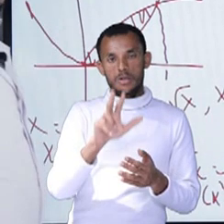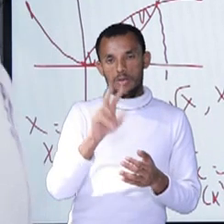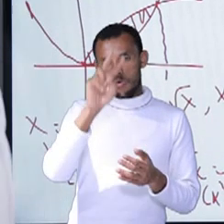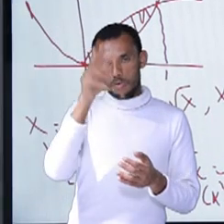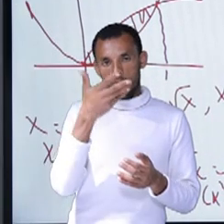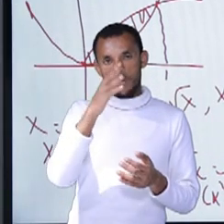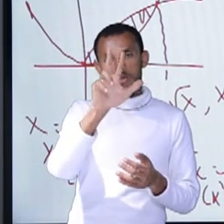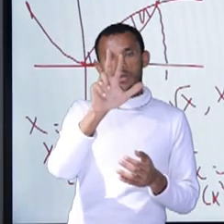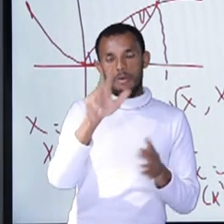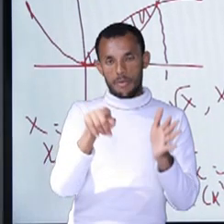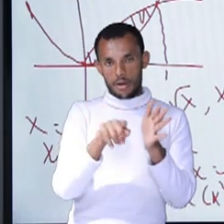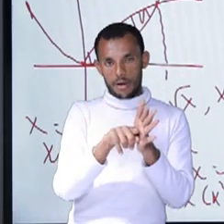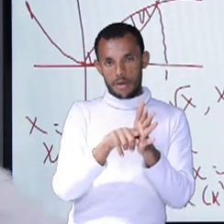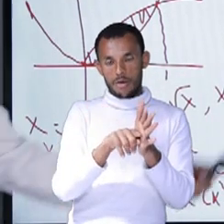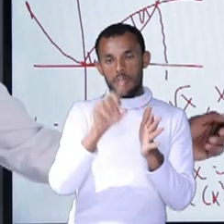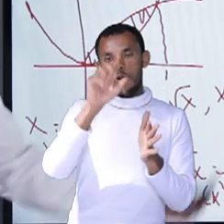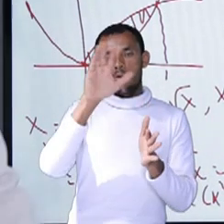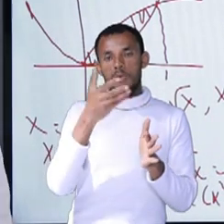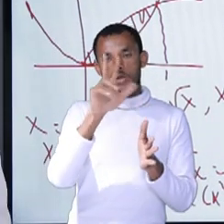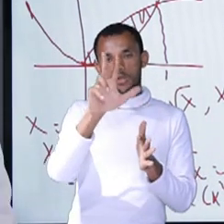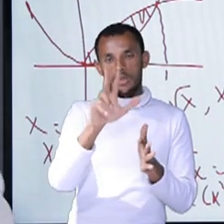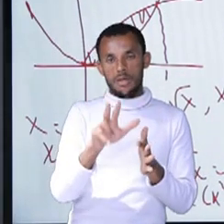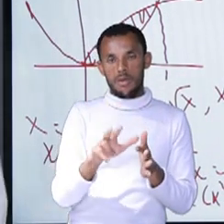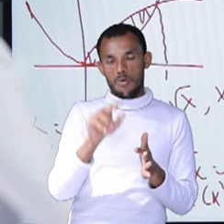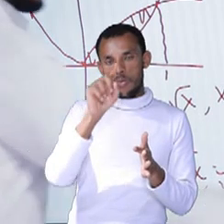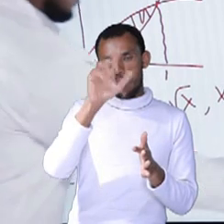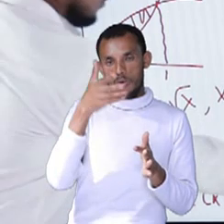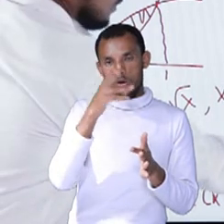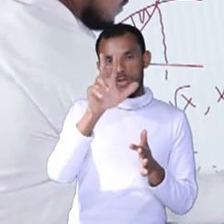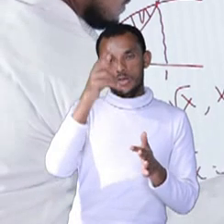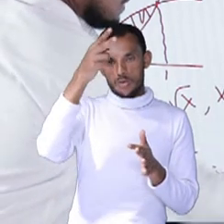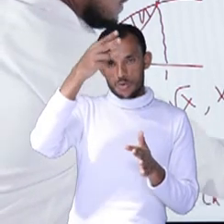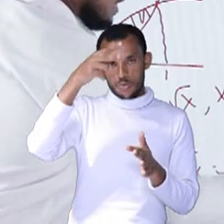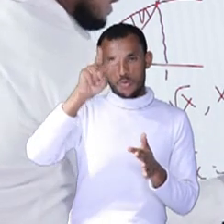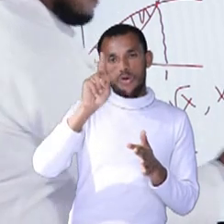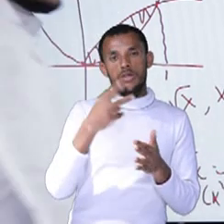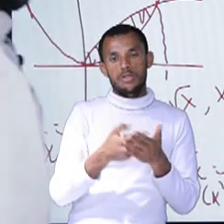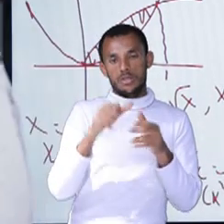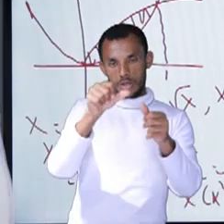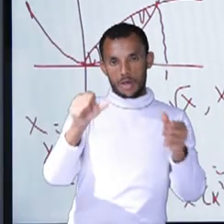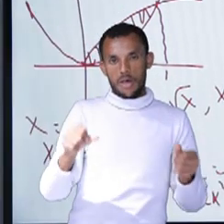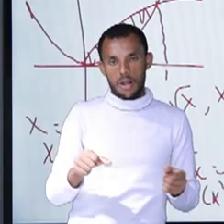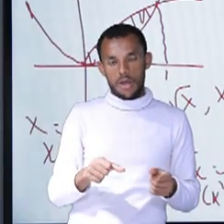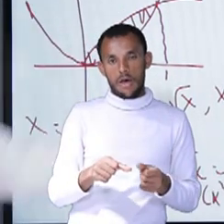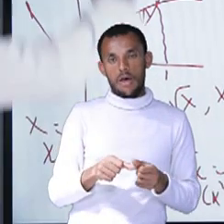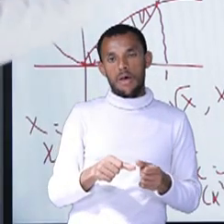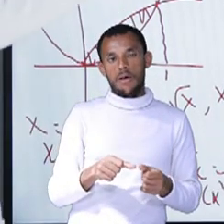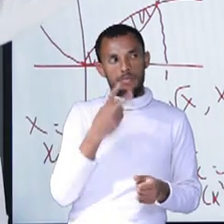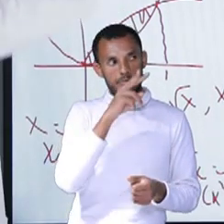3, minus 1 over 3 is this, 1 over 3 square units. So this is the area of this